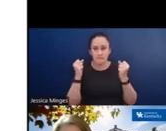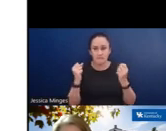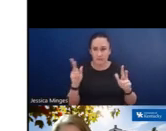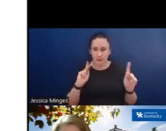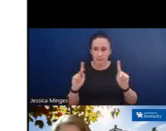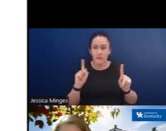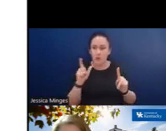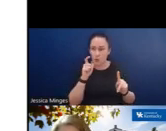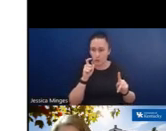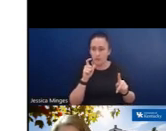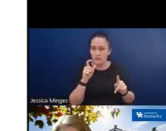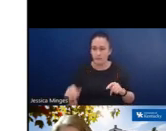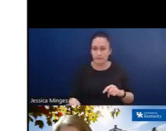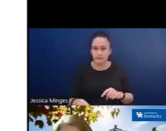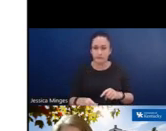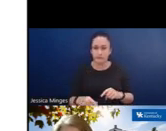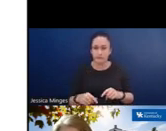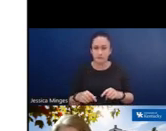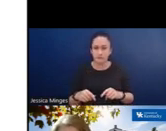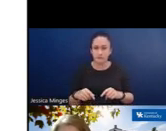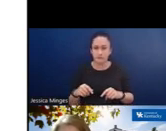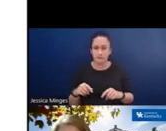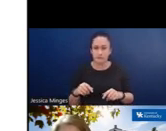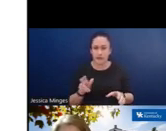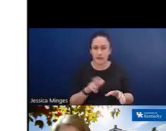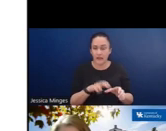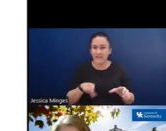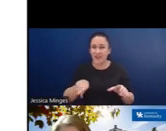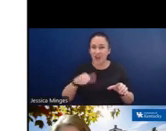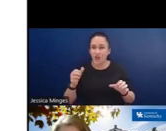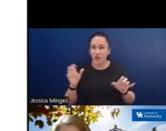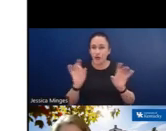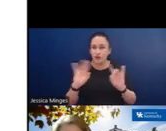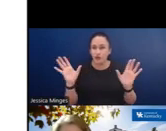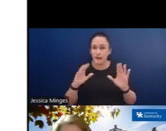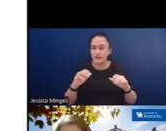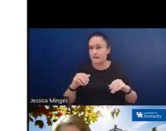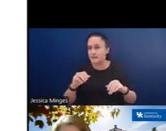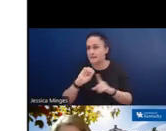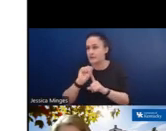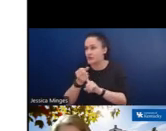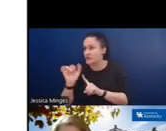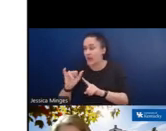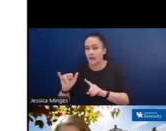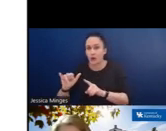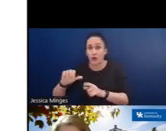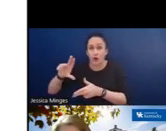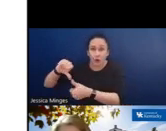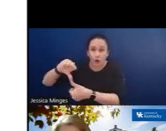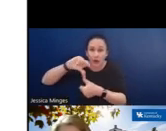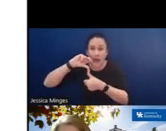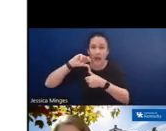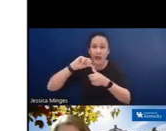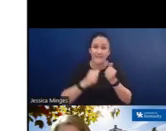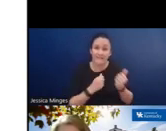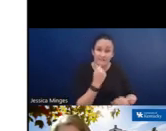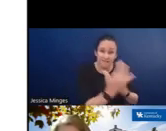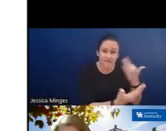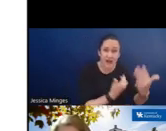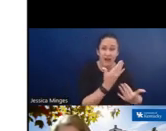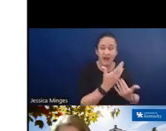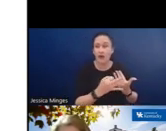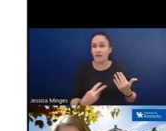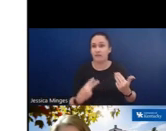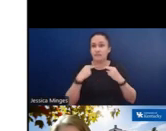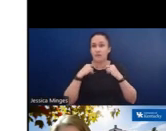are leaving other crisis situations, whether that's a hurricane or a wildfire. If there's no place for your pet,